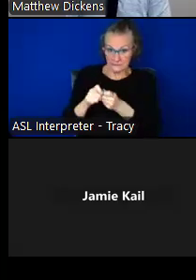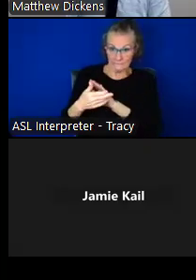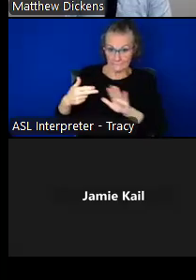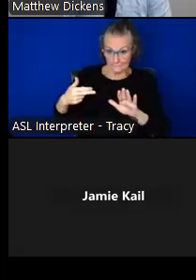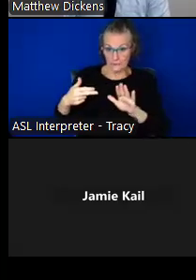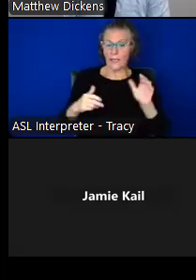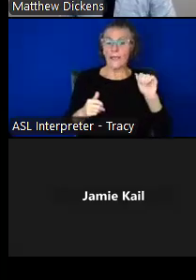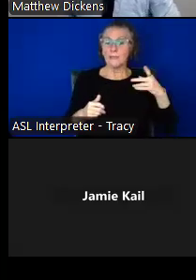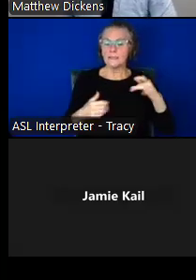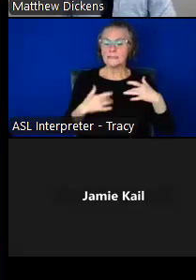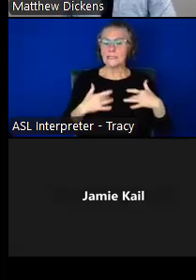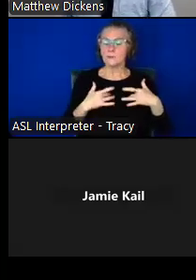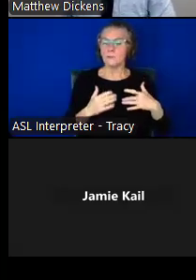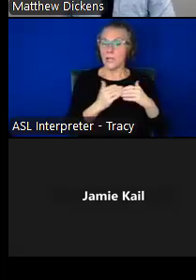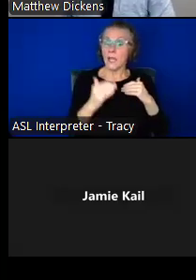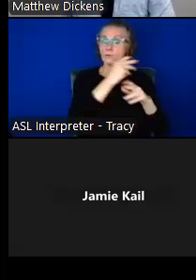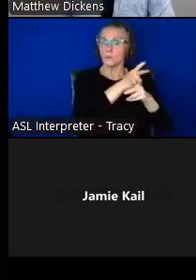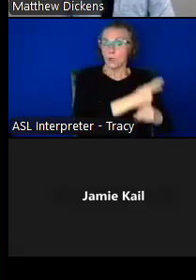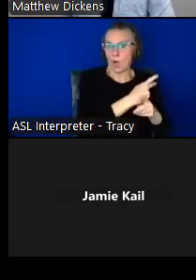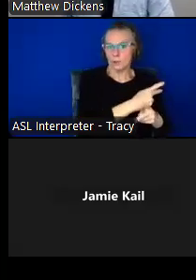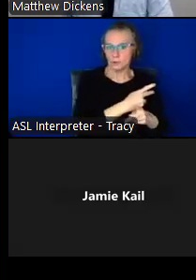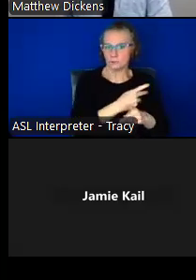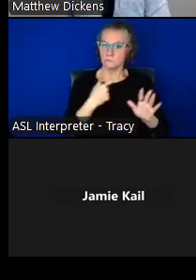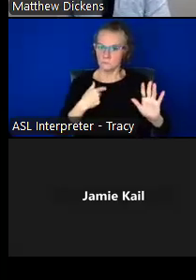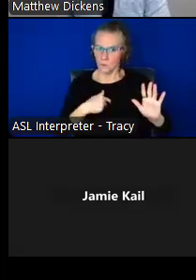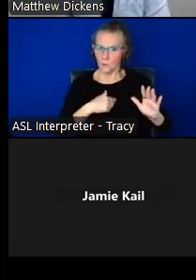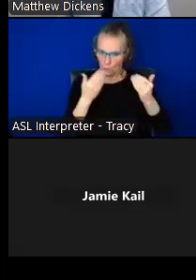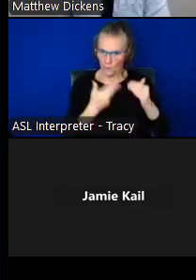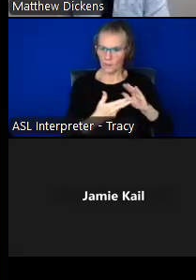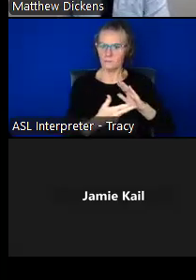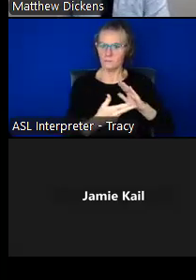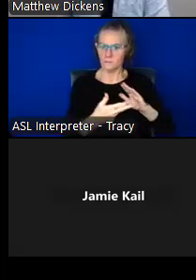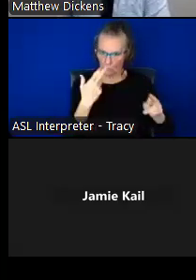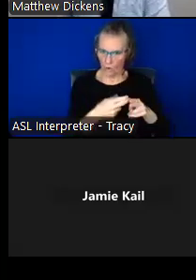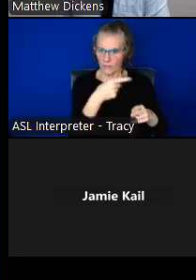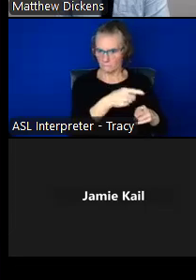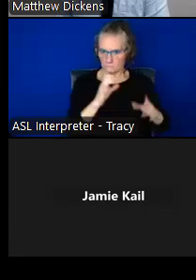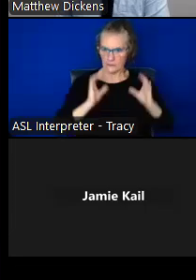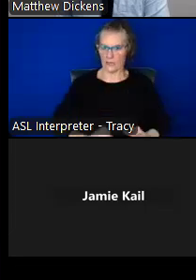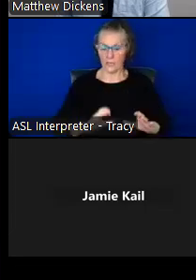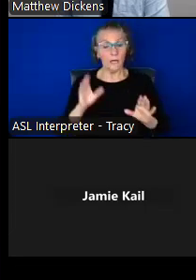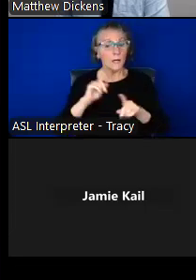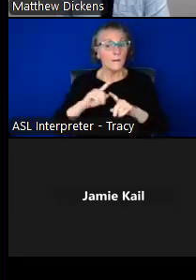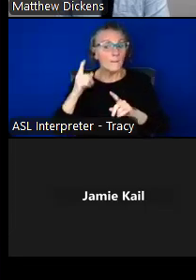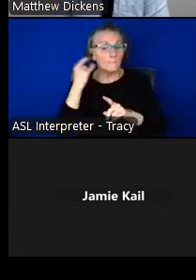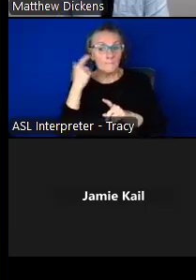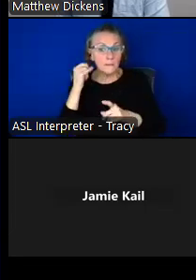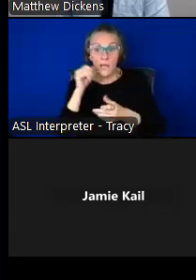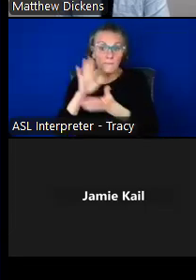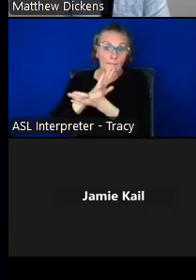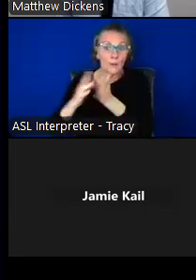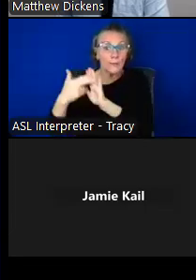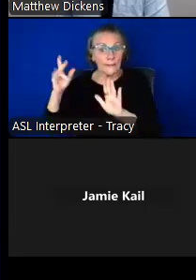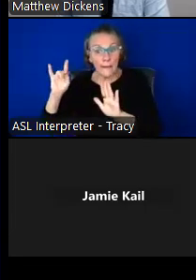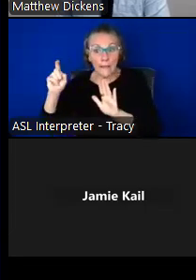always errs on the side of caution, and we would make that individual a client. Just because somebody doesn't have a diagnosis, like we encounter